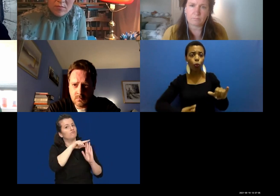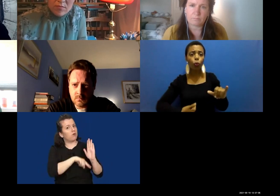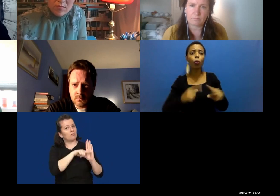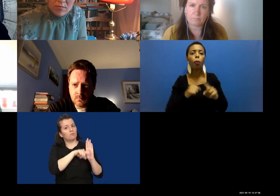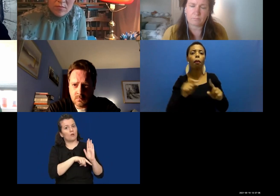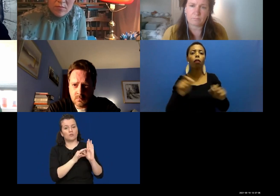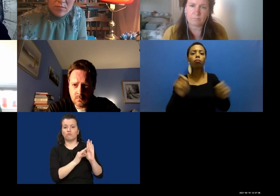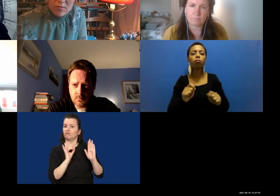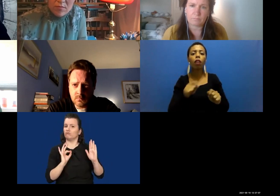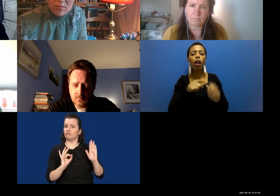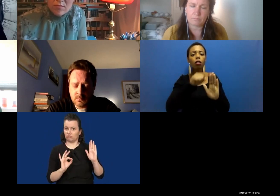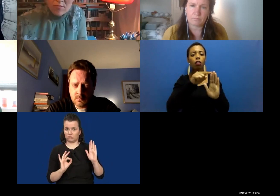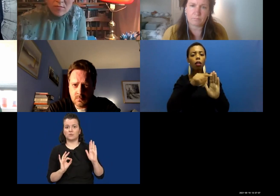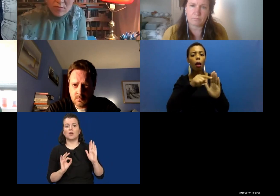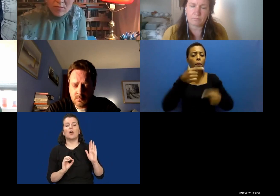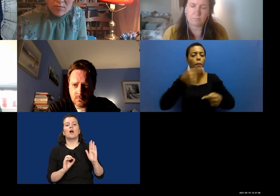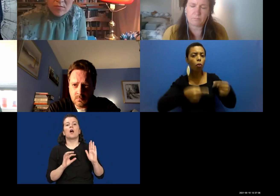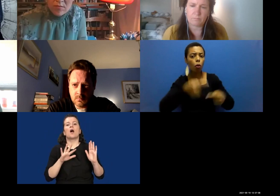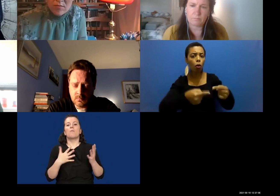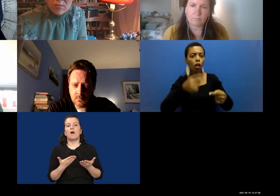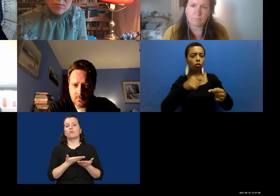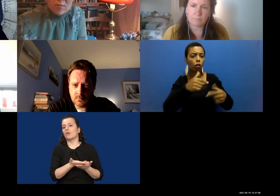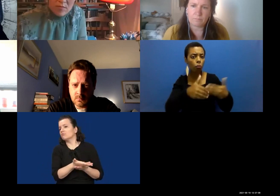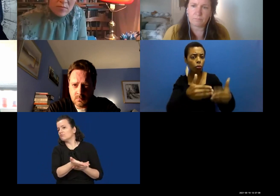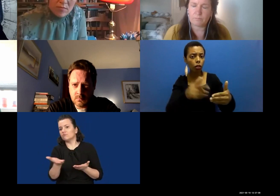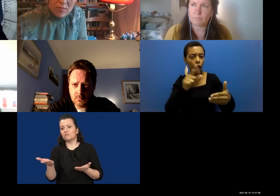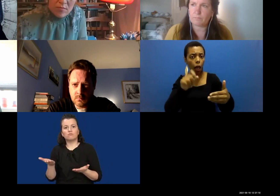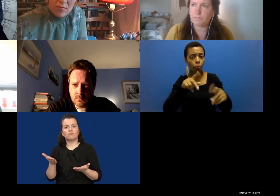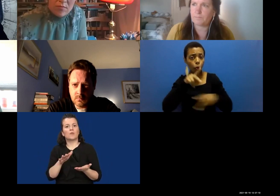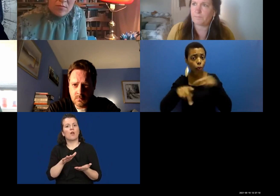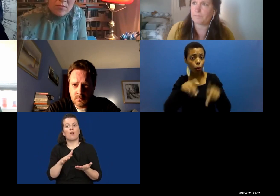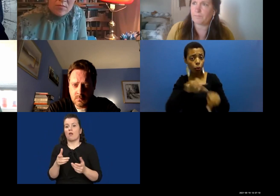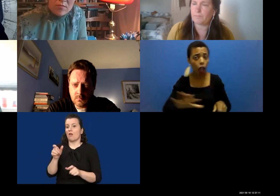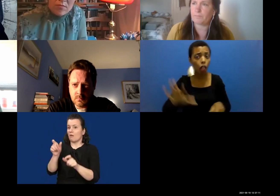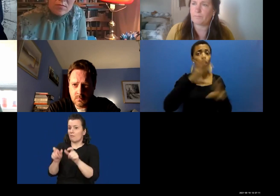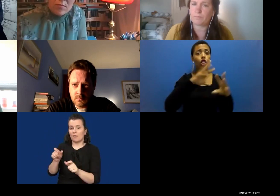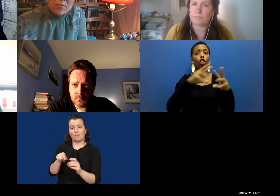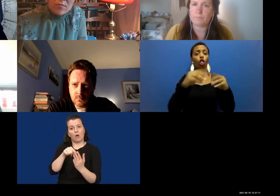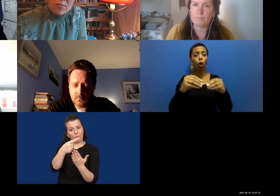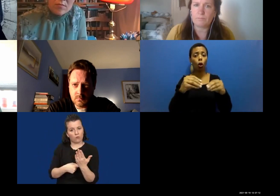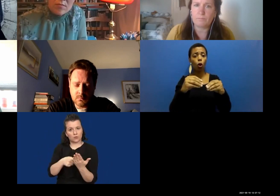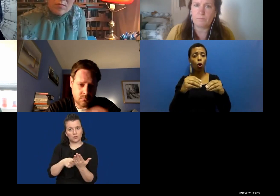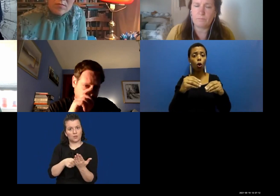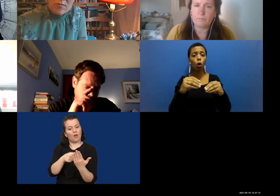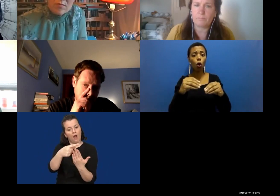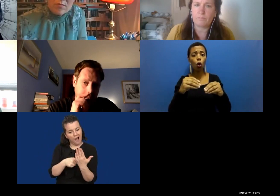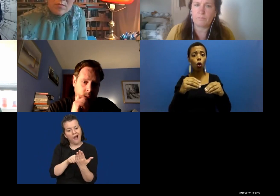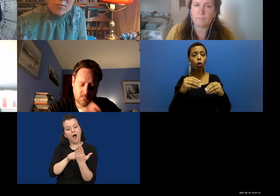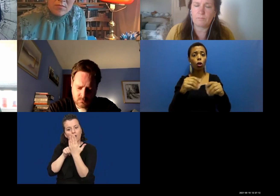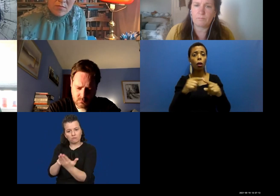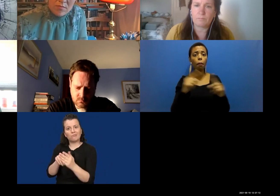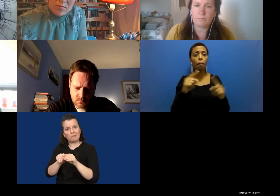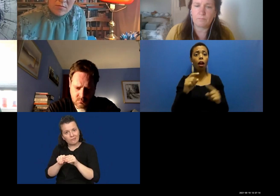are perceivable to the general public or common citizen. Could you describe possible scenarios in any